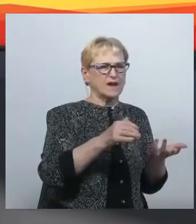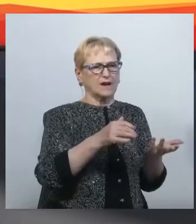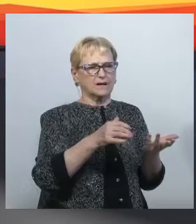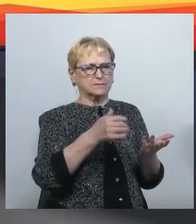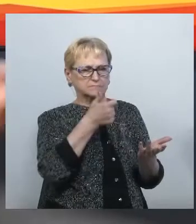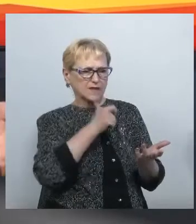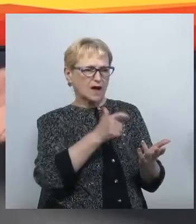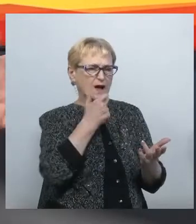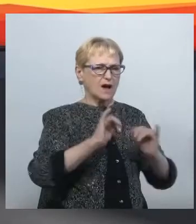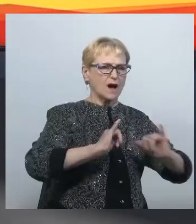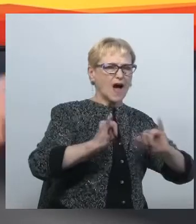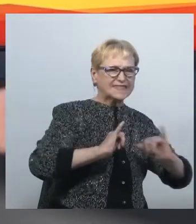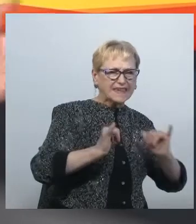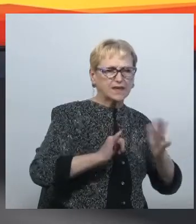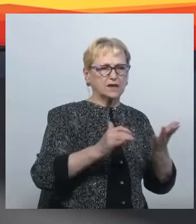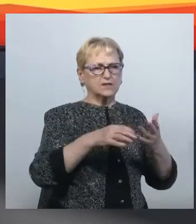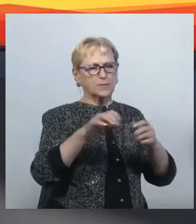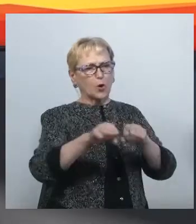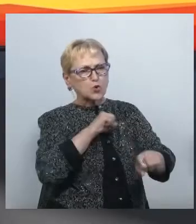they were